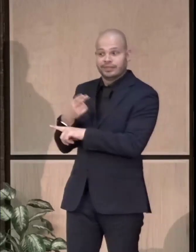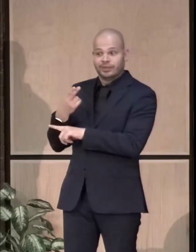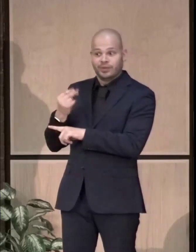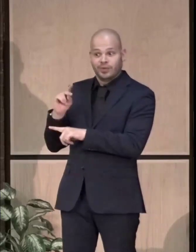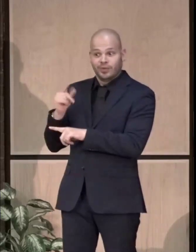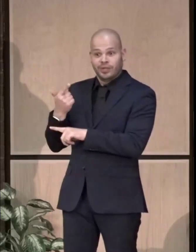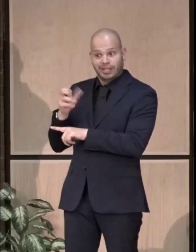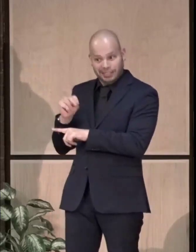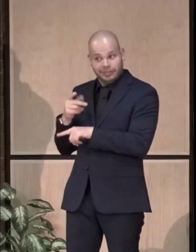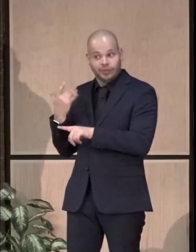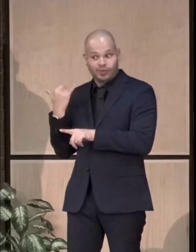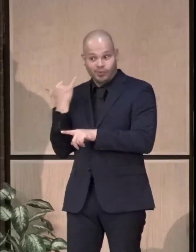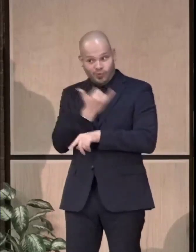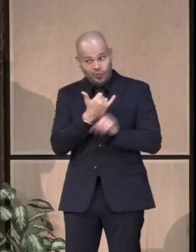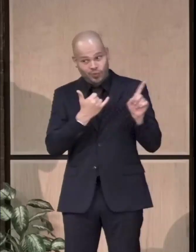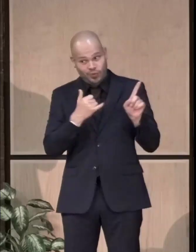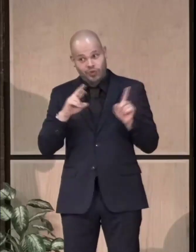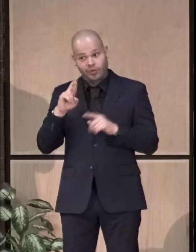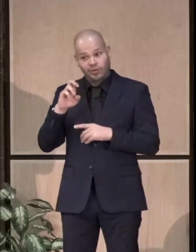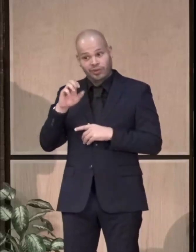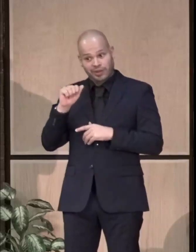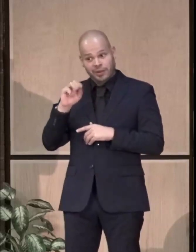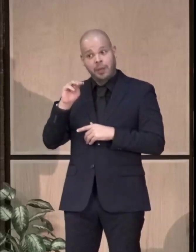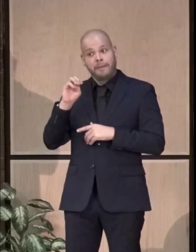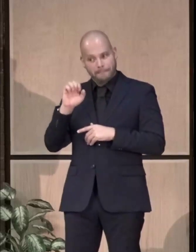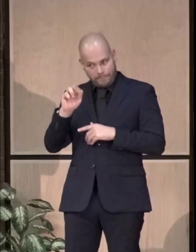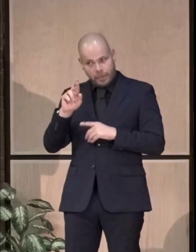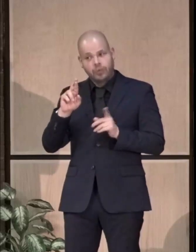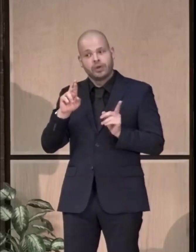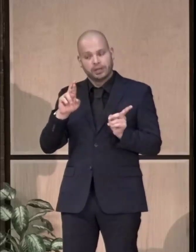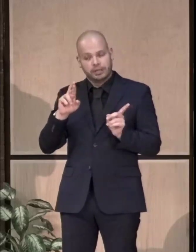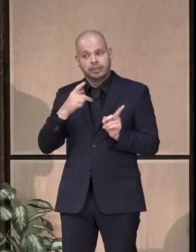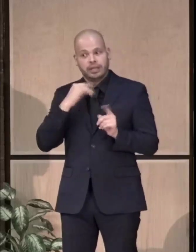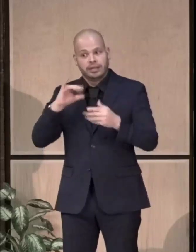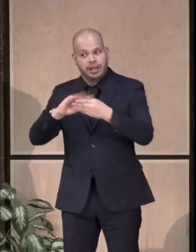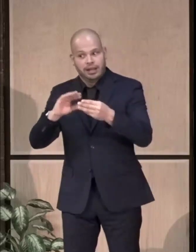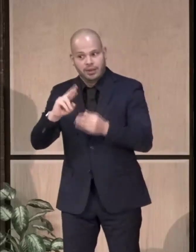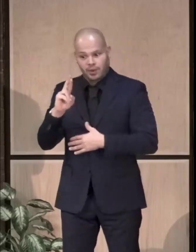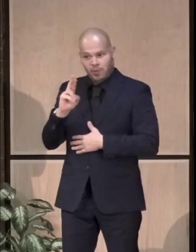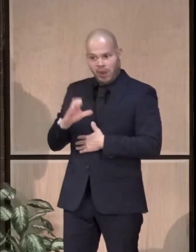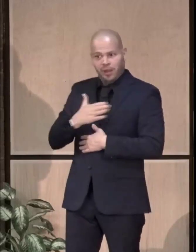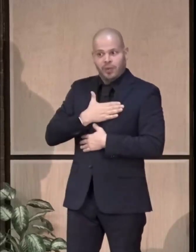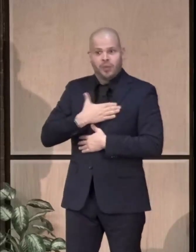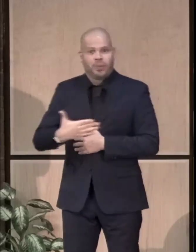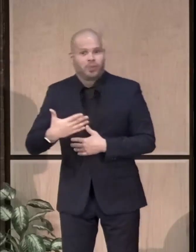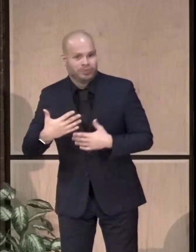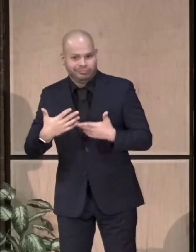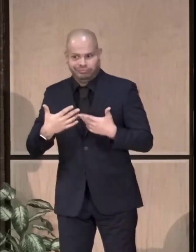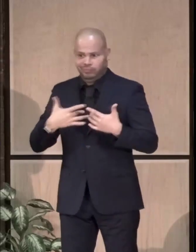initial incident. Sergeant Hodgson expressed concern for Sergeant